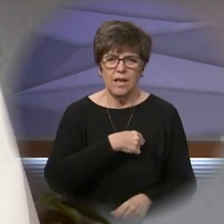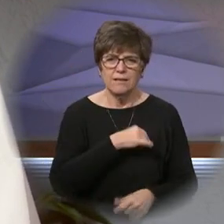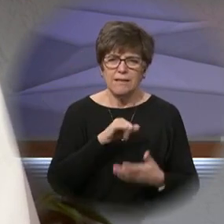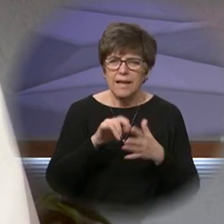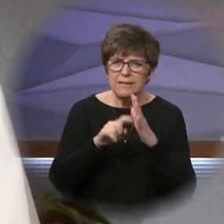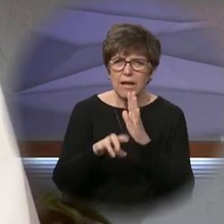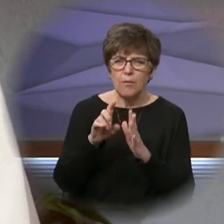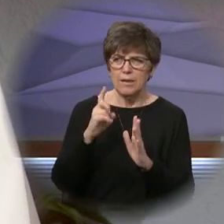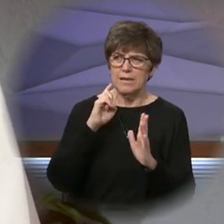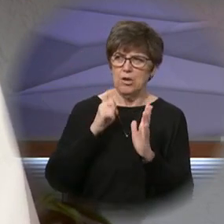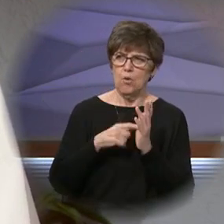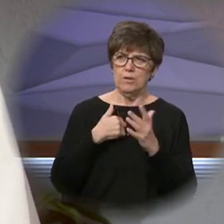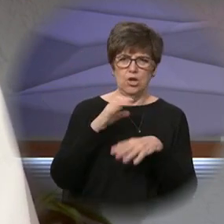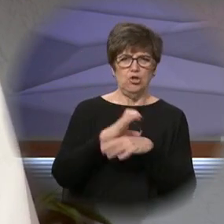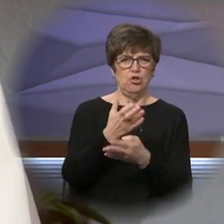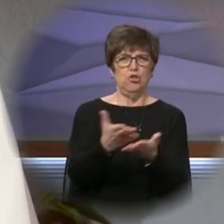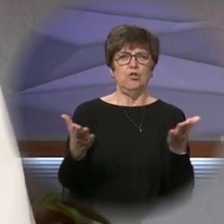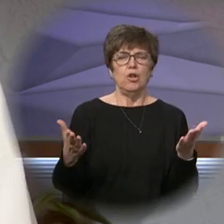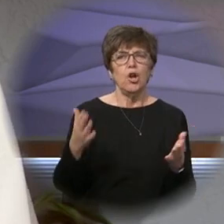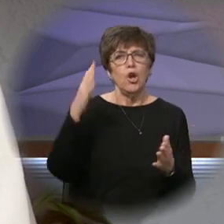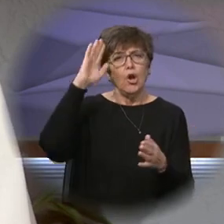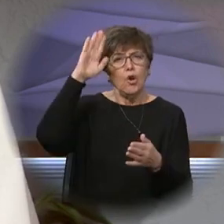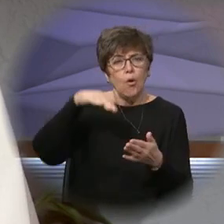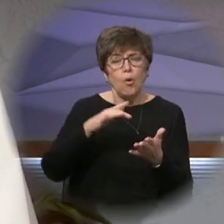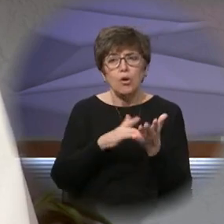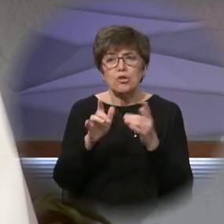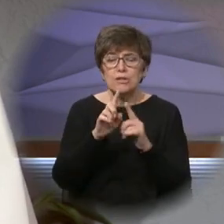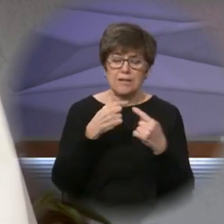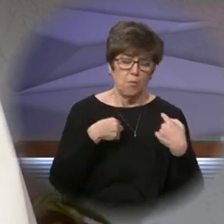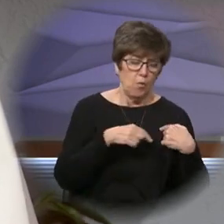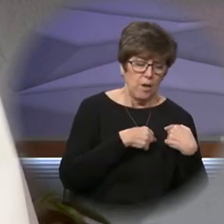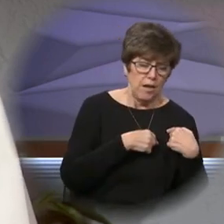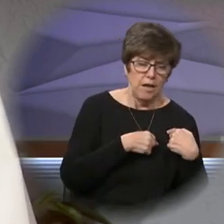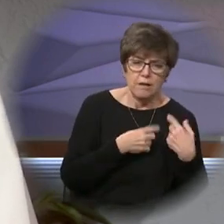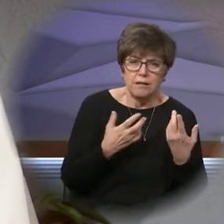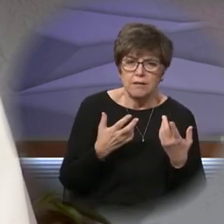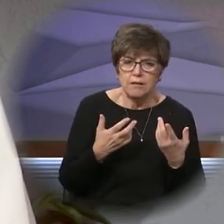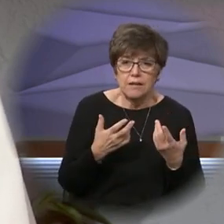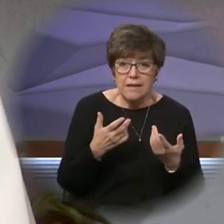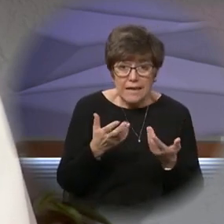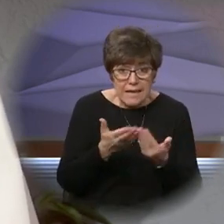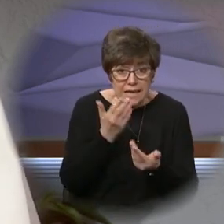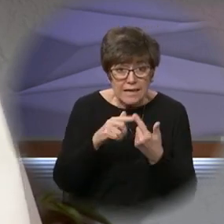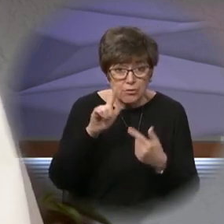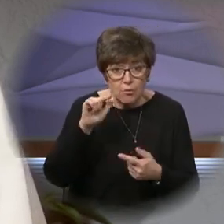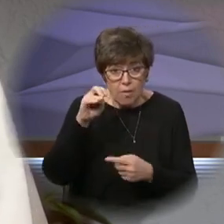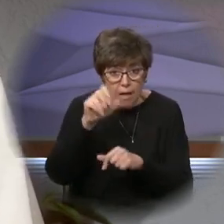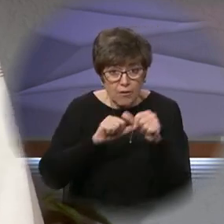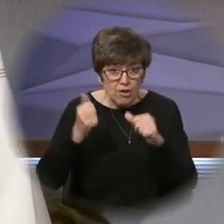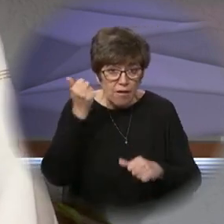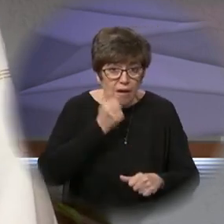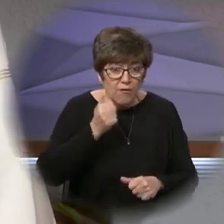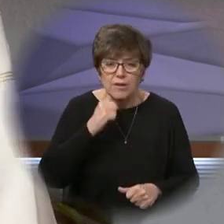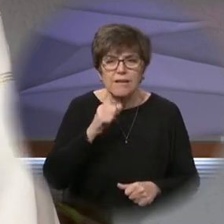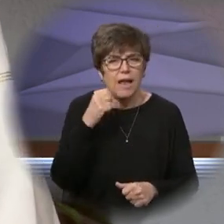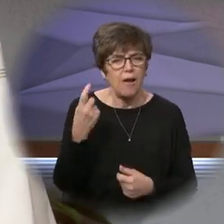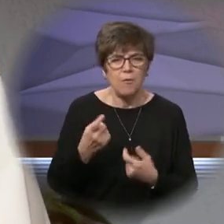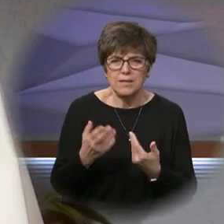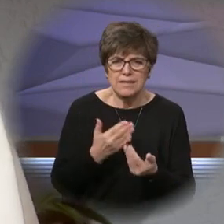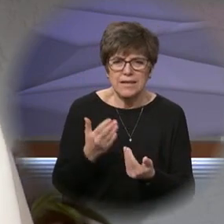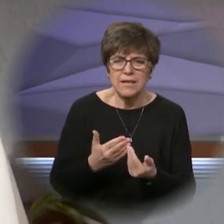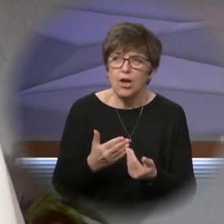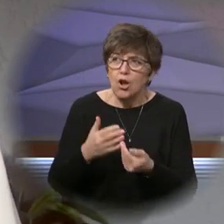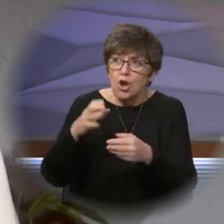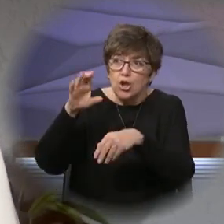church. And knowing well Jesus did, as all of us do, that's not an easy task. And has the church always, has all of